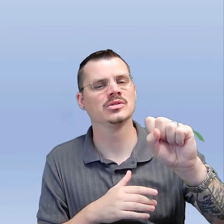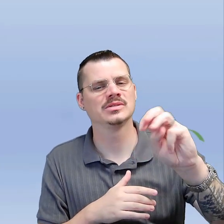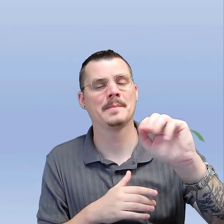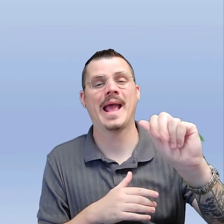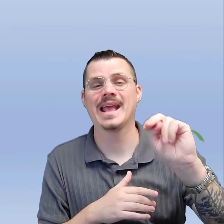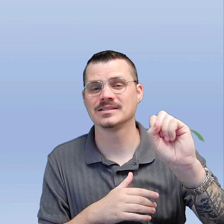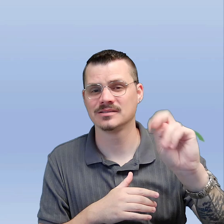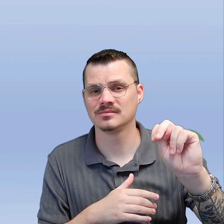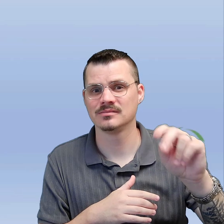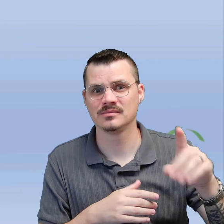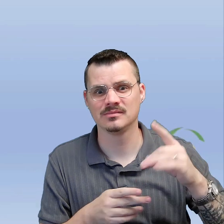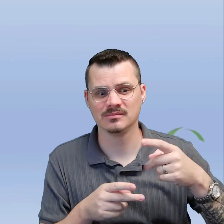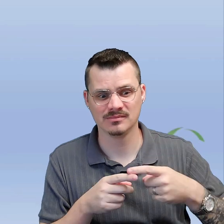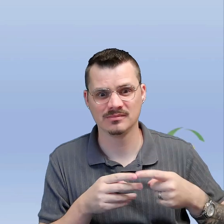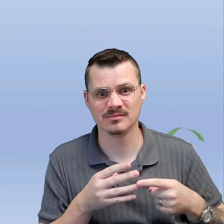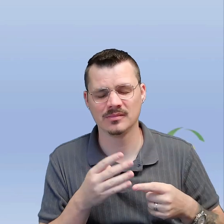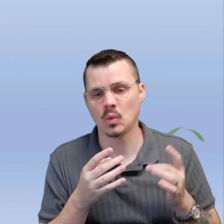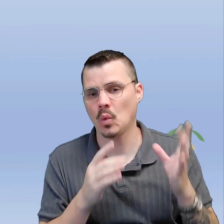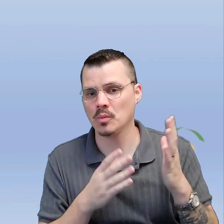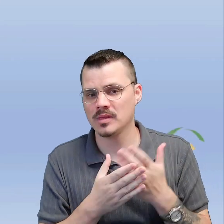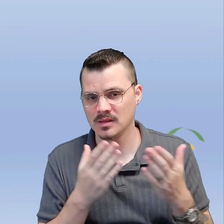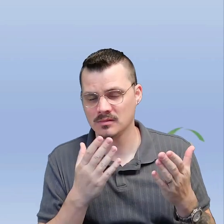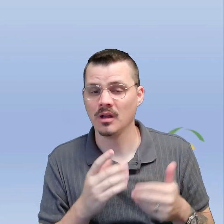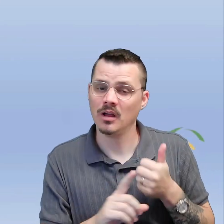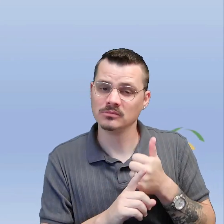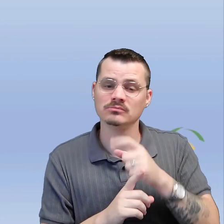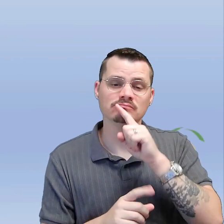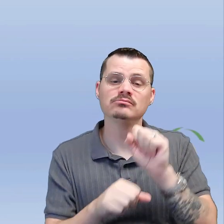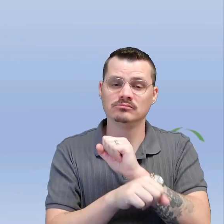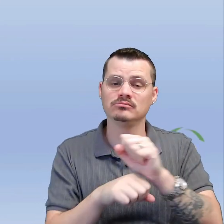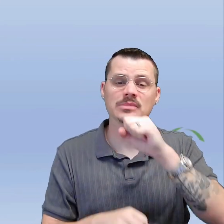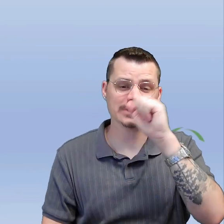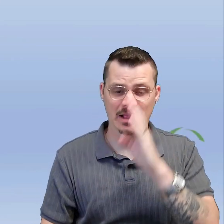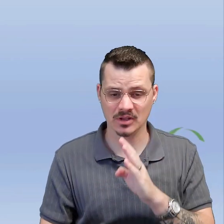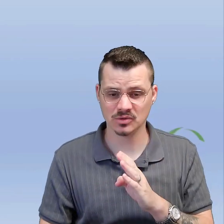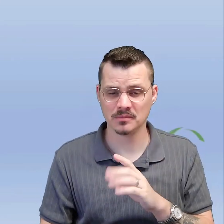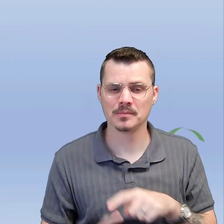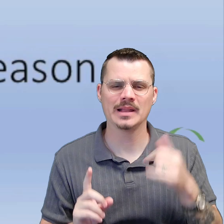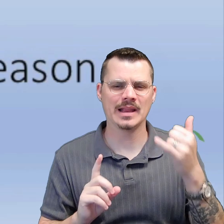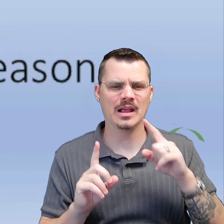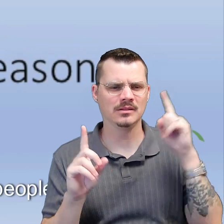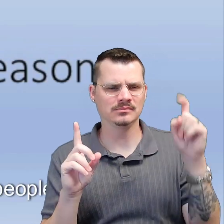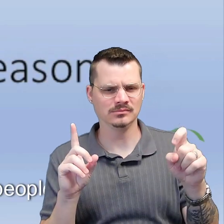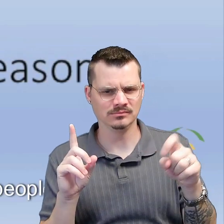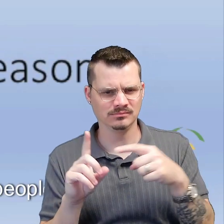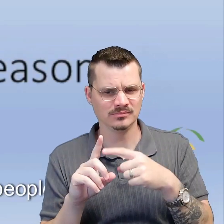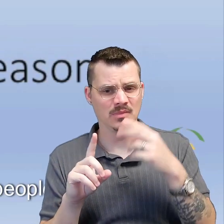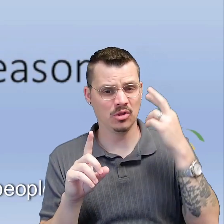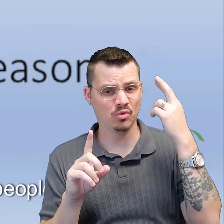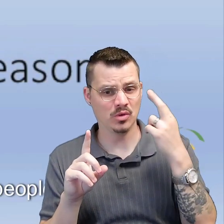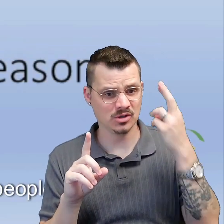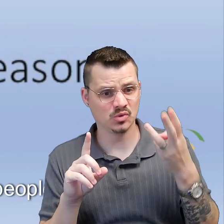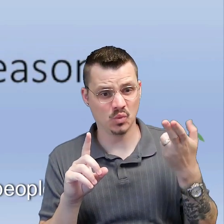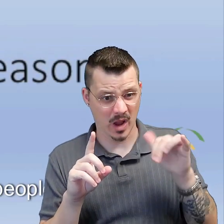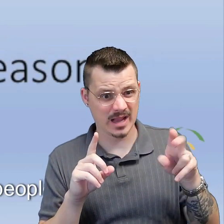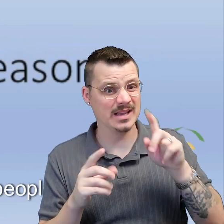Manson did all those horrible things. Charles Manson did have schizophrenia. The question is, was that the reason